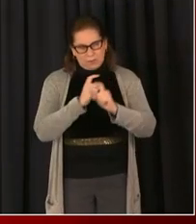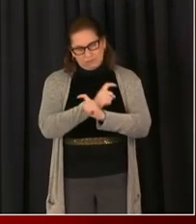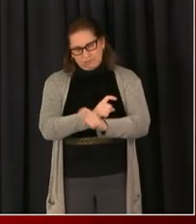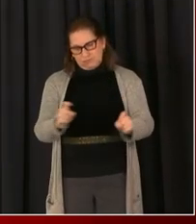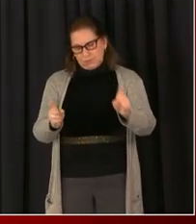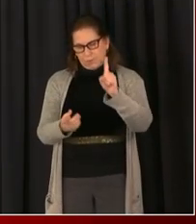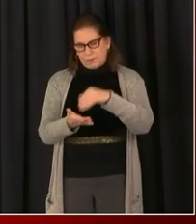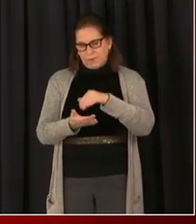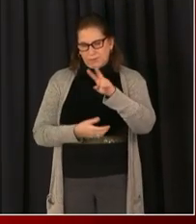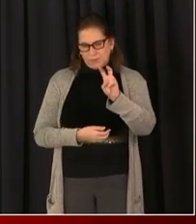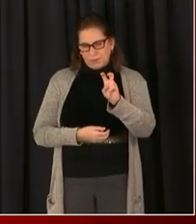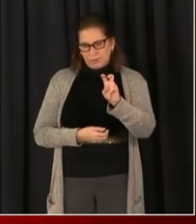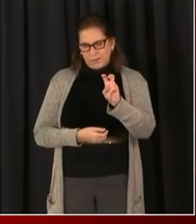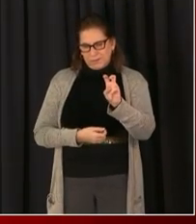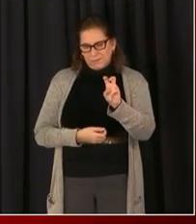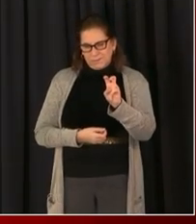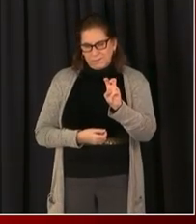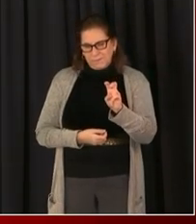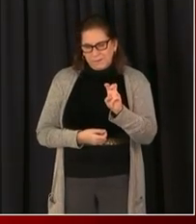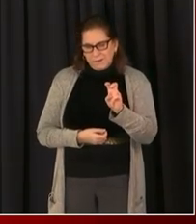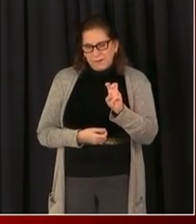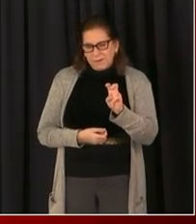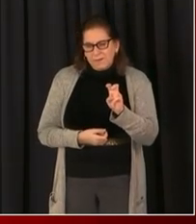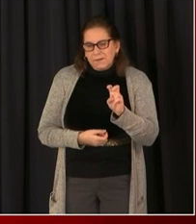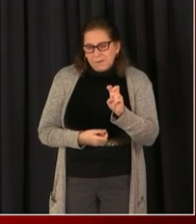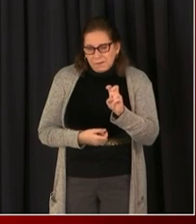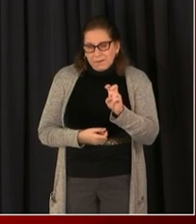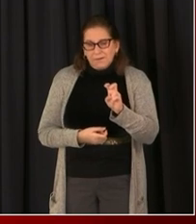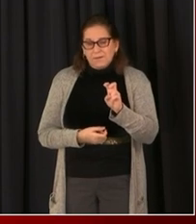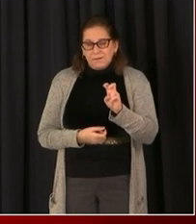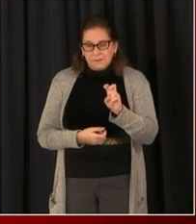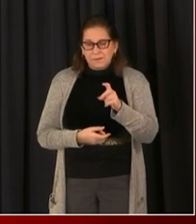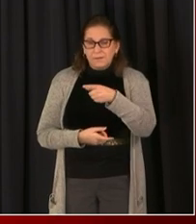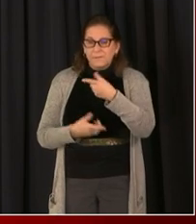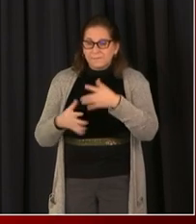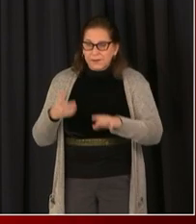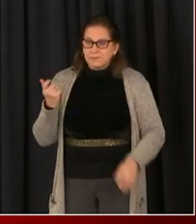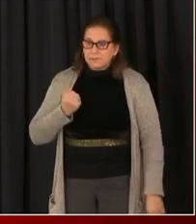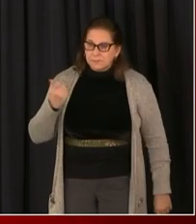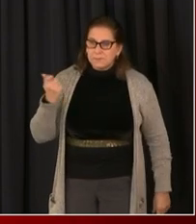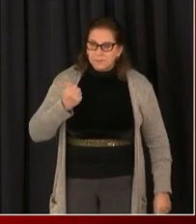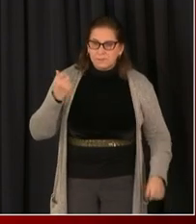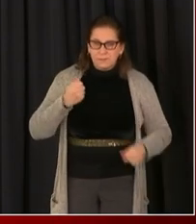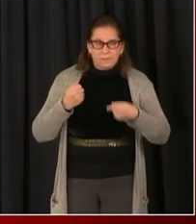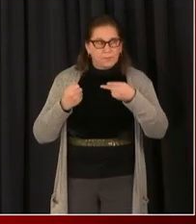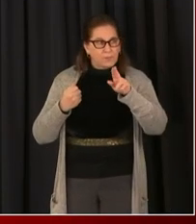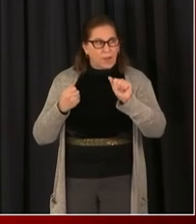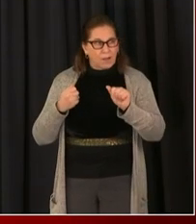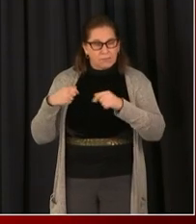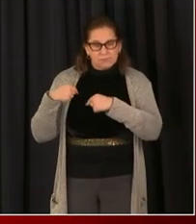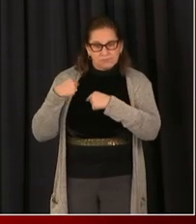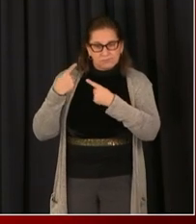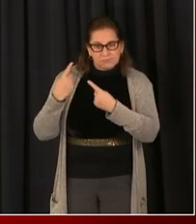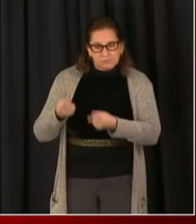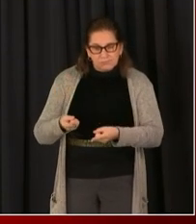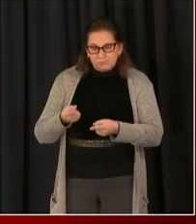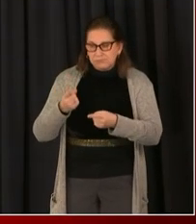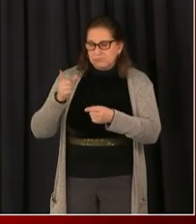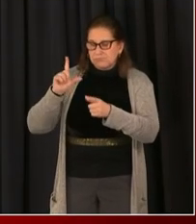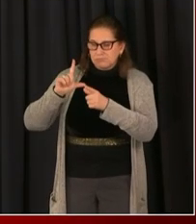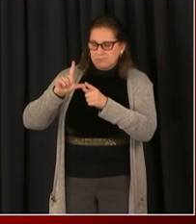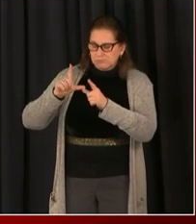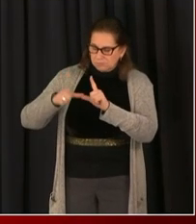been participating in the PUA program as of November 30th. It has been